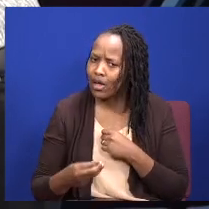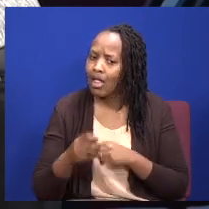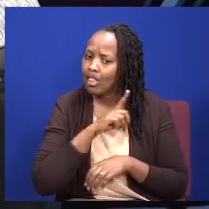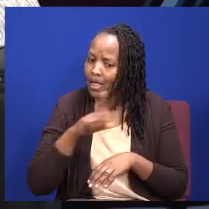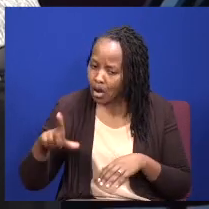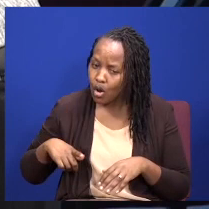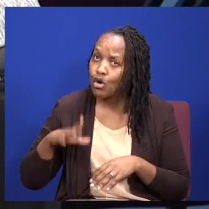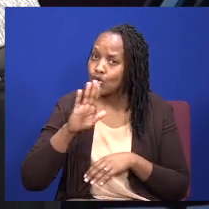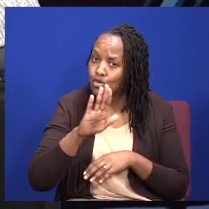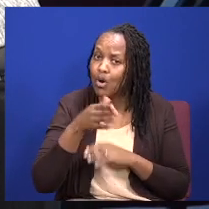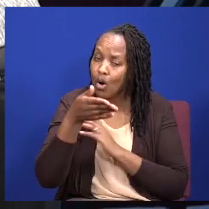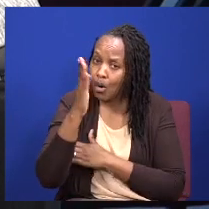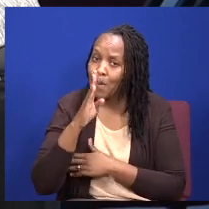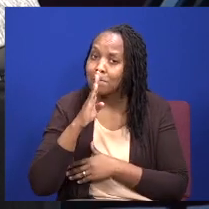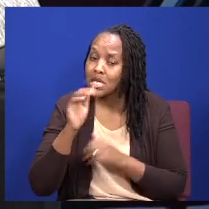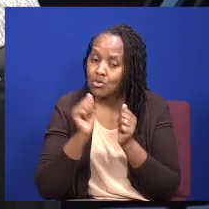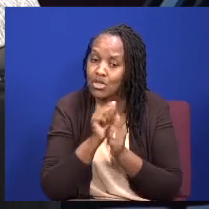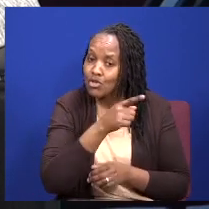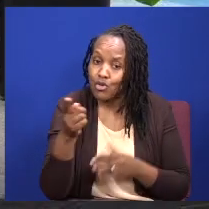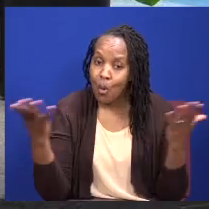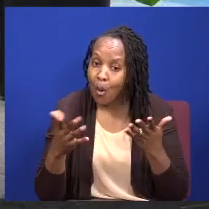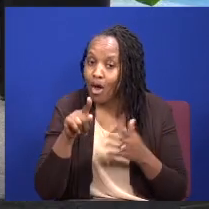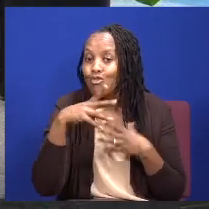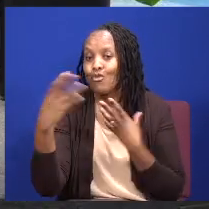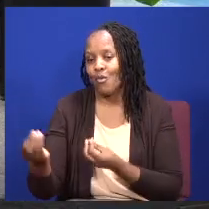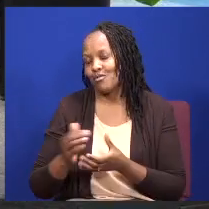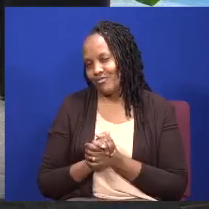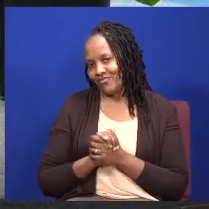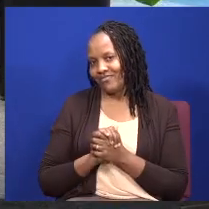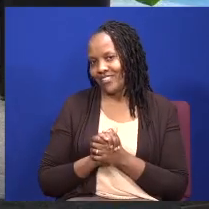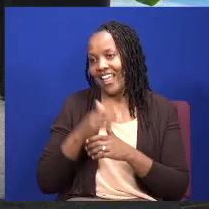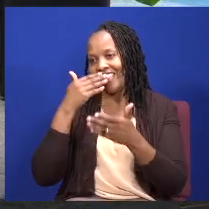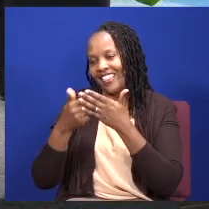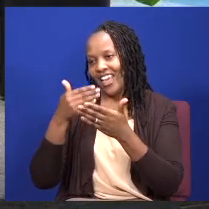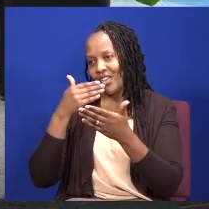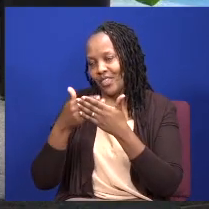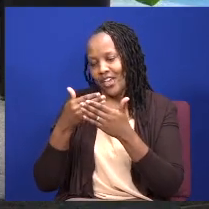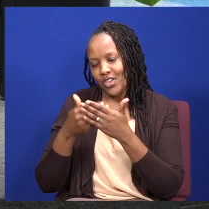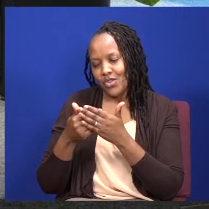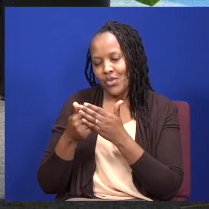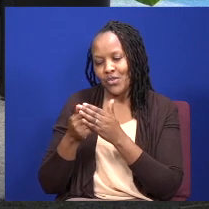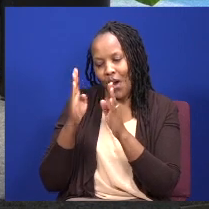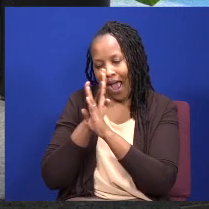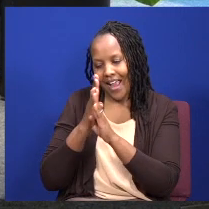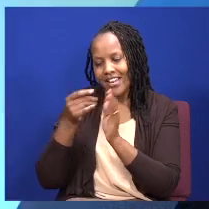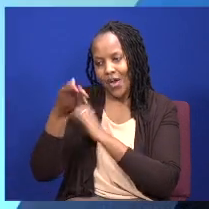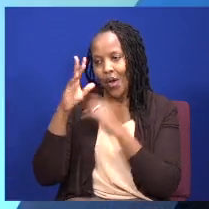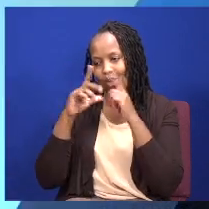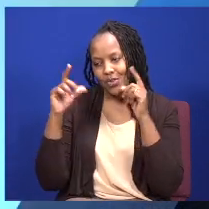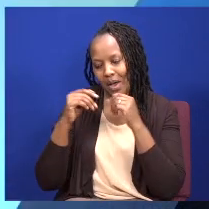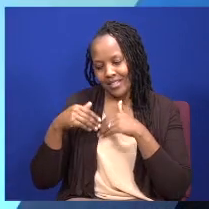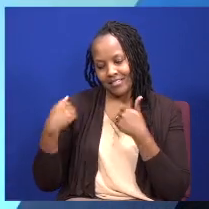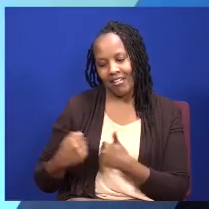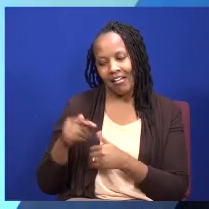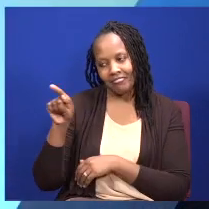the Lord your God will be with you wherever you go." Wow, thank you so much for hiding God's word in your heart. Boys and